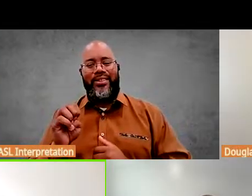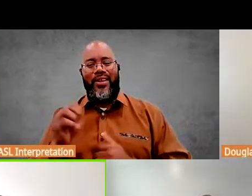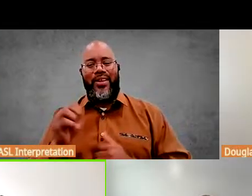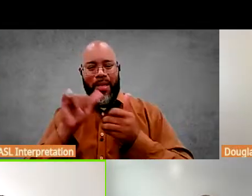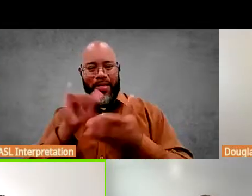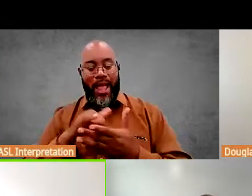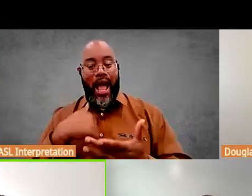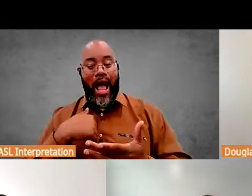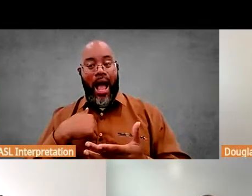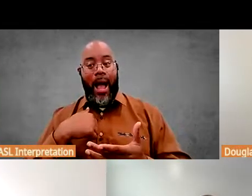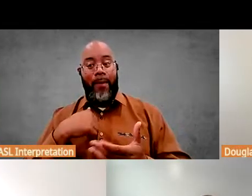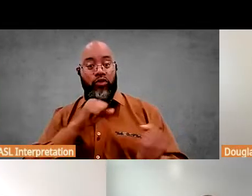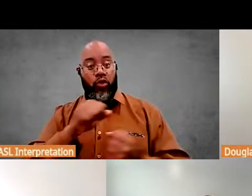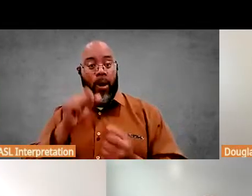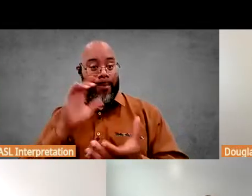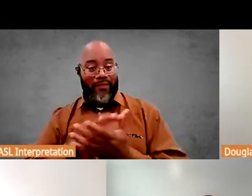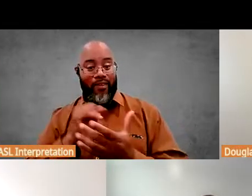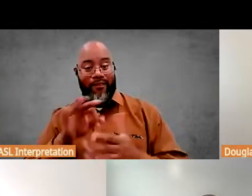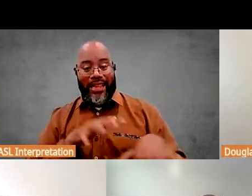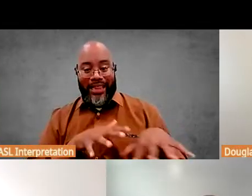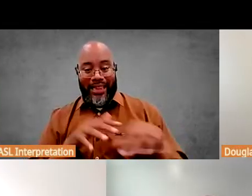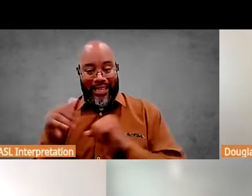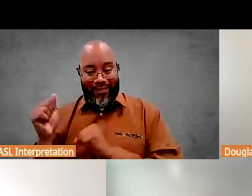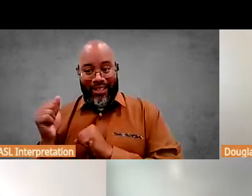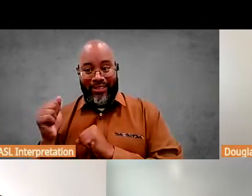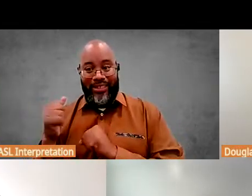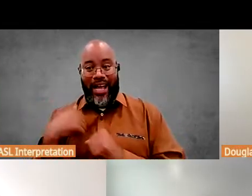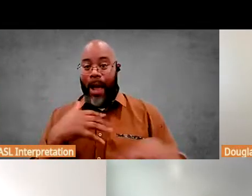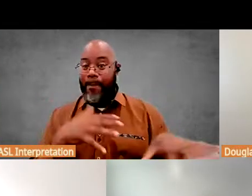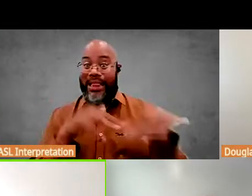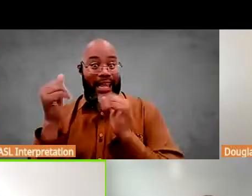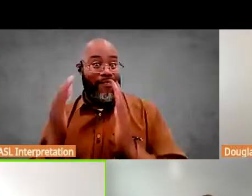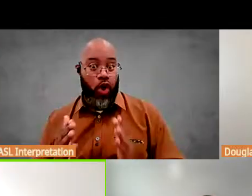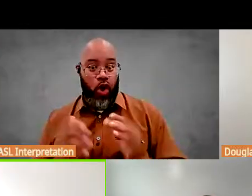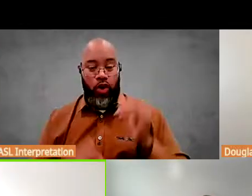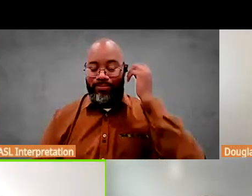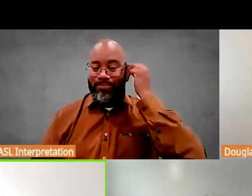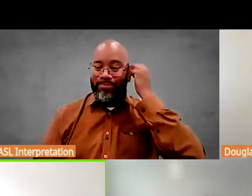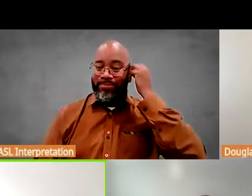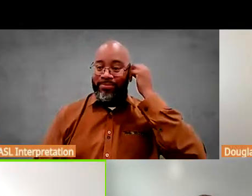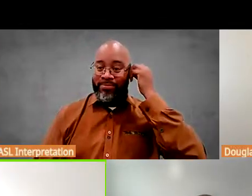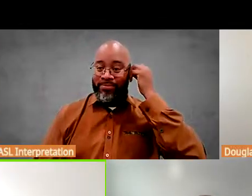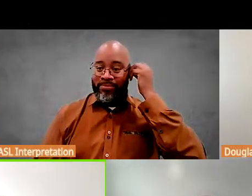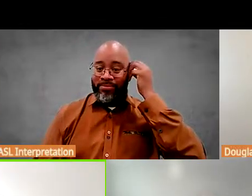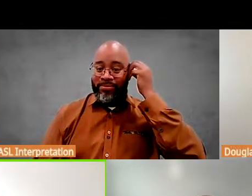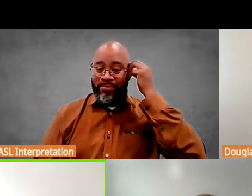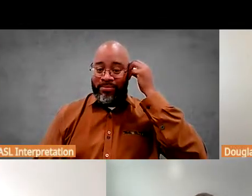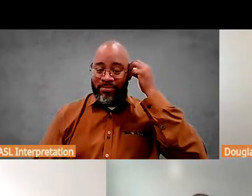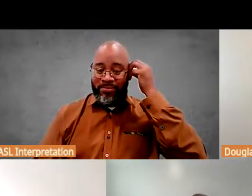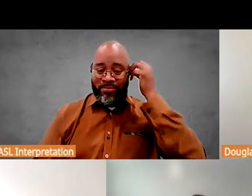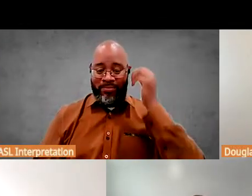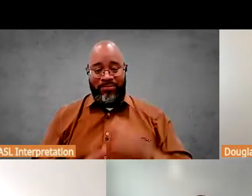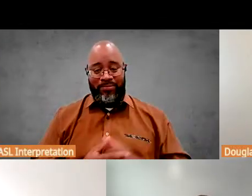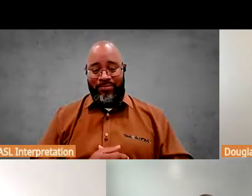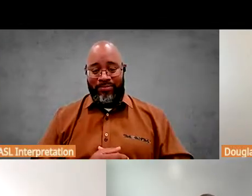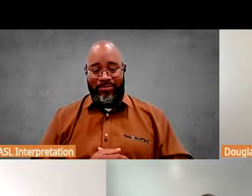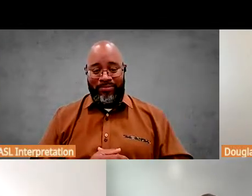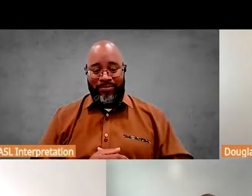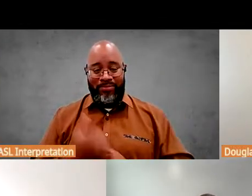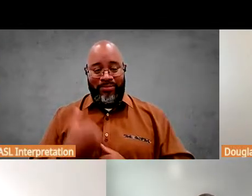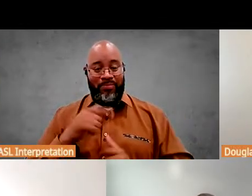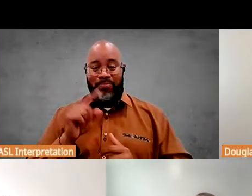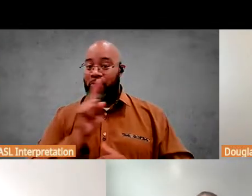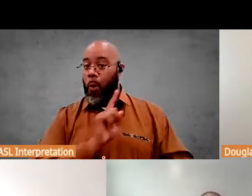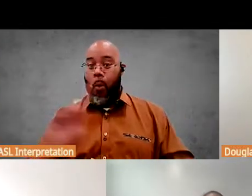of leaving. Oh, I am a leaver. Amen, Um, sis. walk out. yeah.